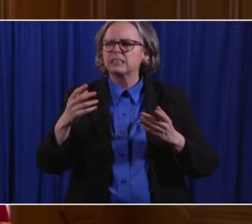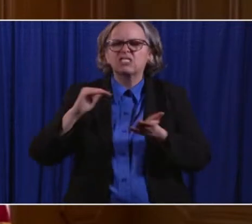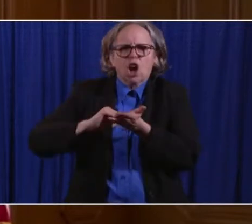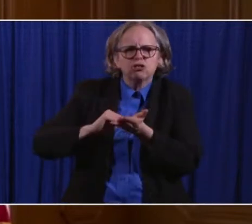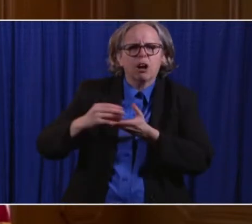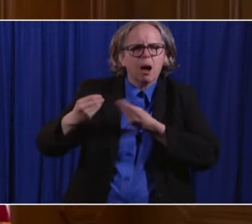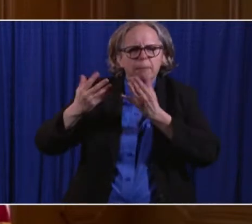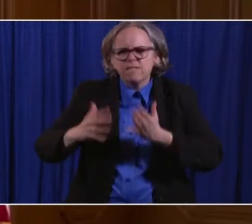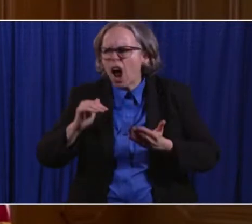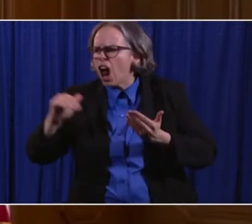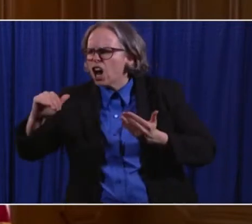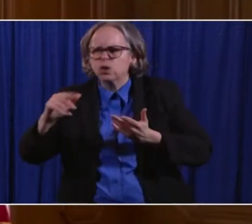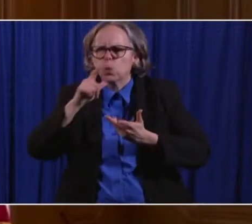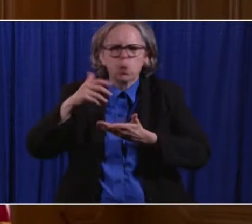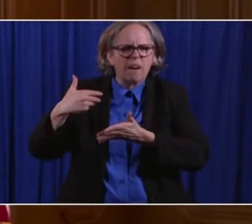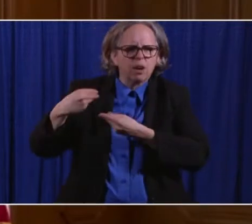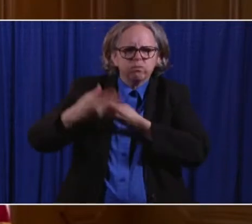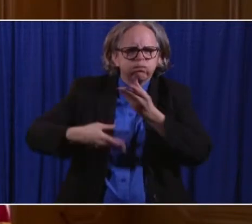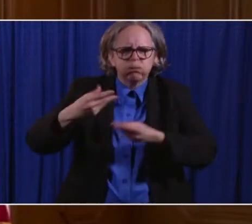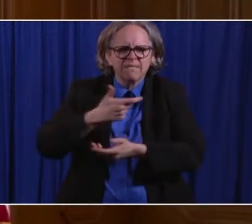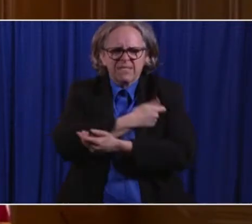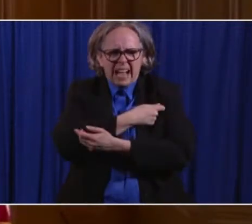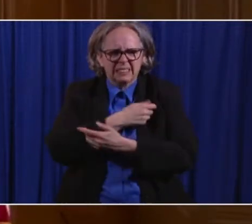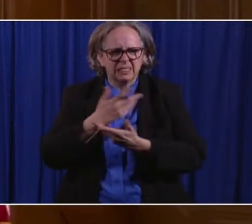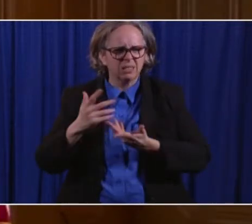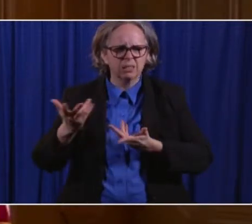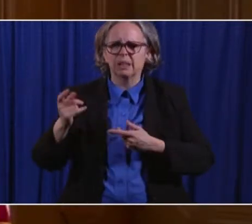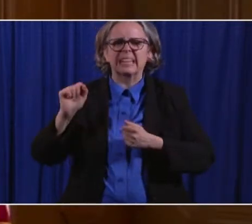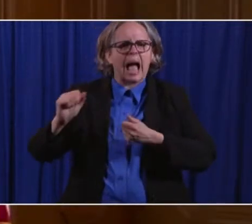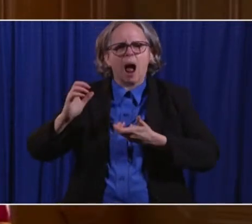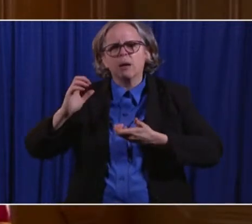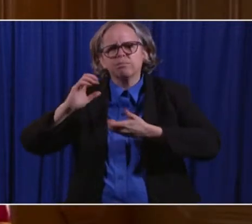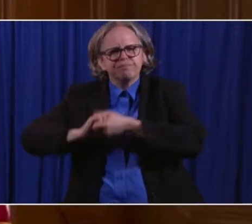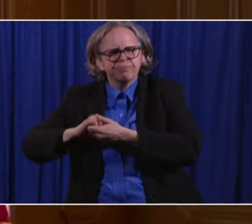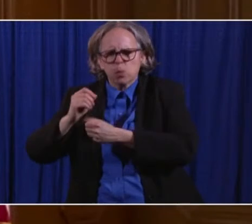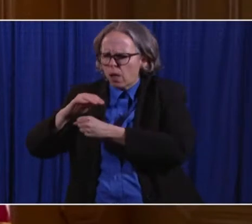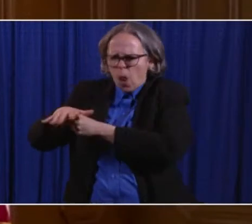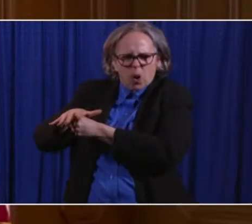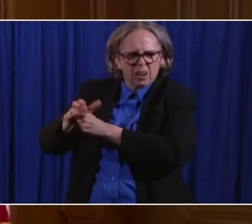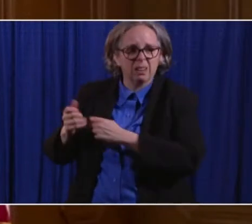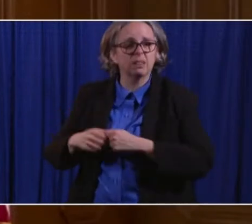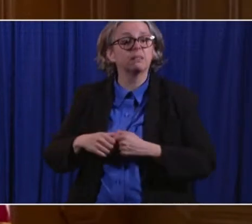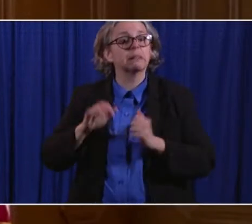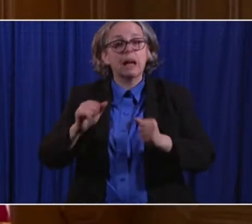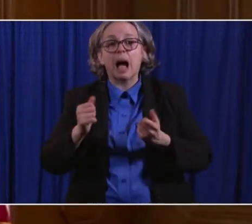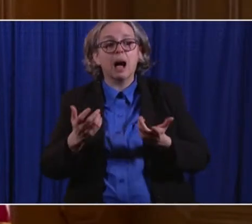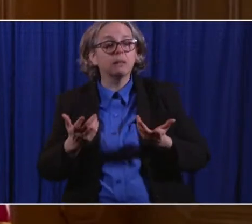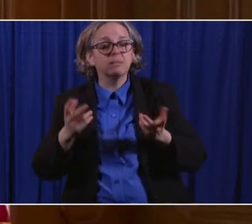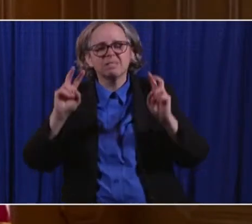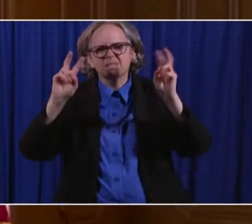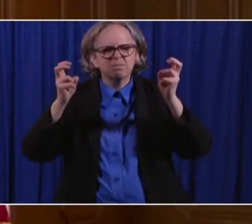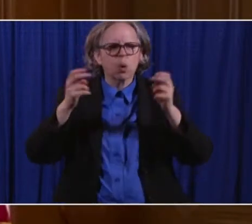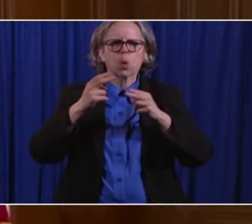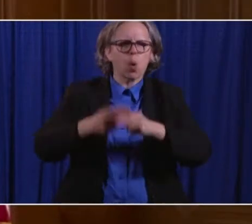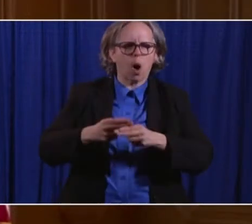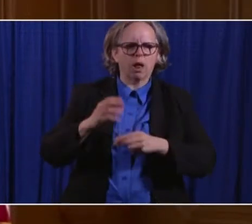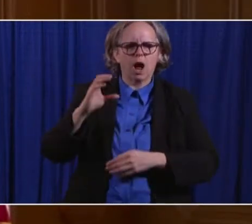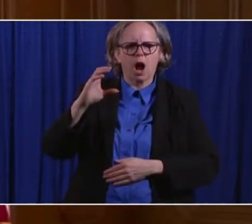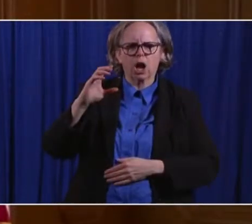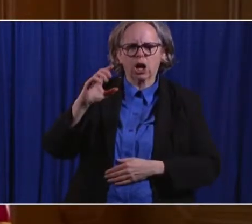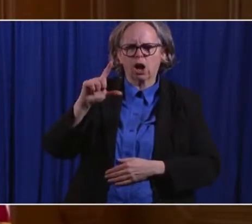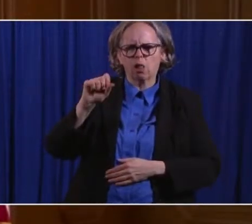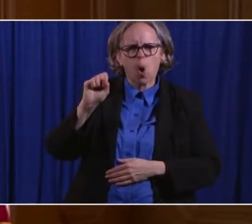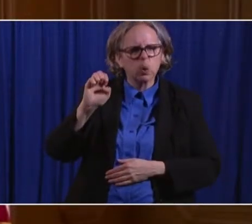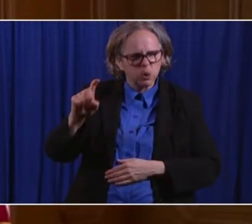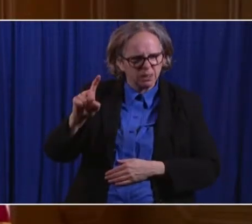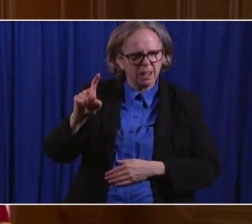partner with other organizations to hold closed pod vaccination clinics with those organizations. For